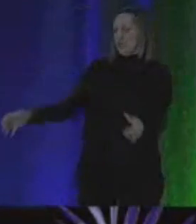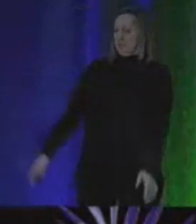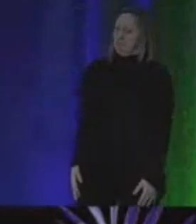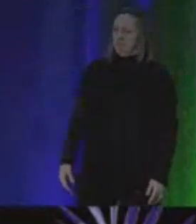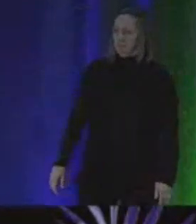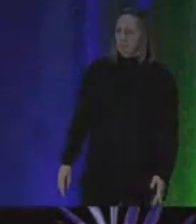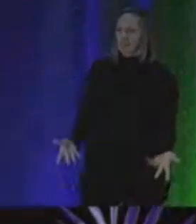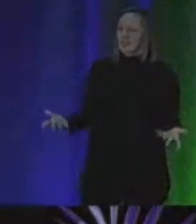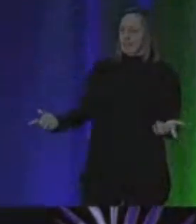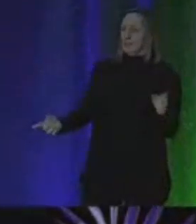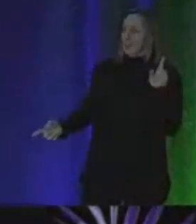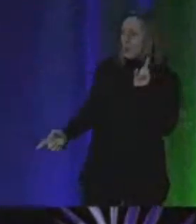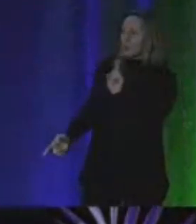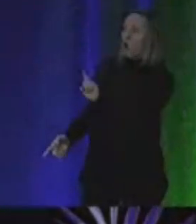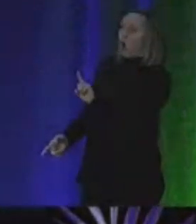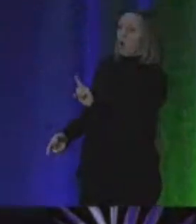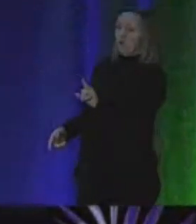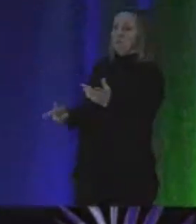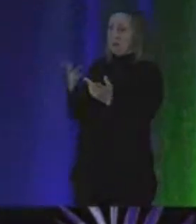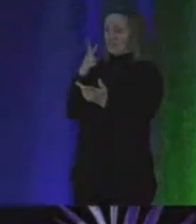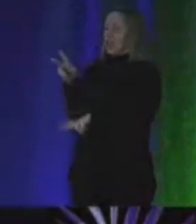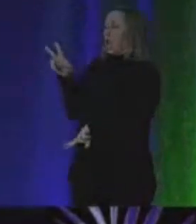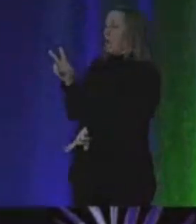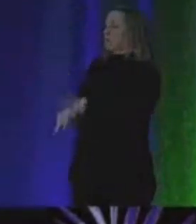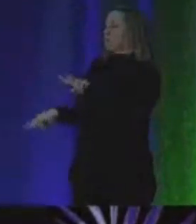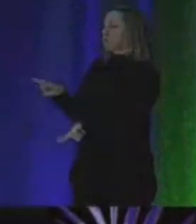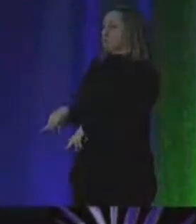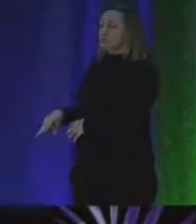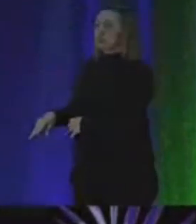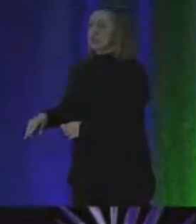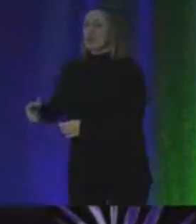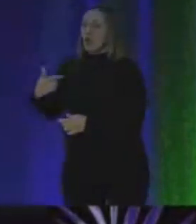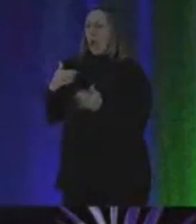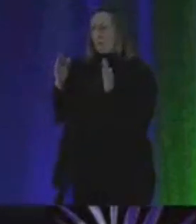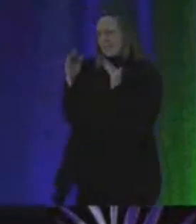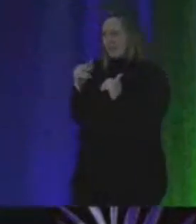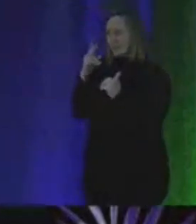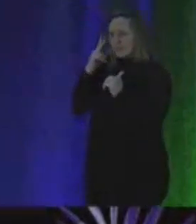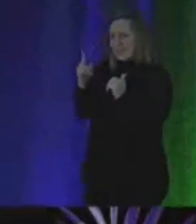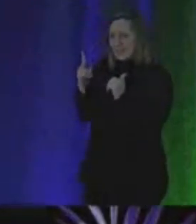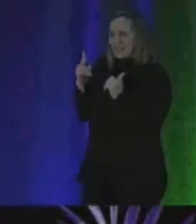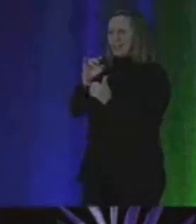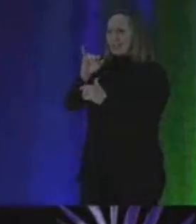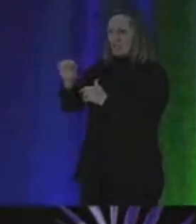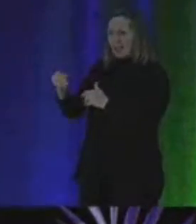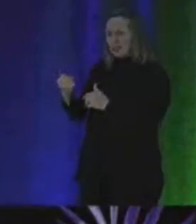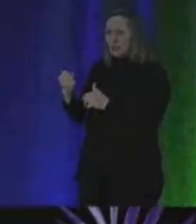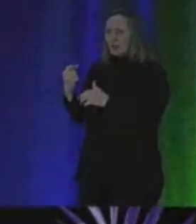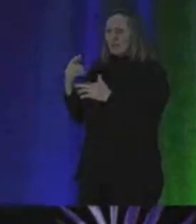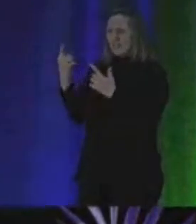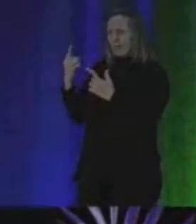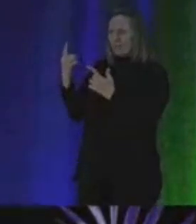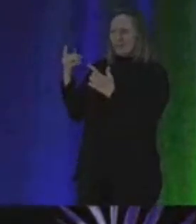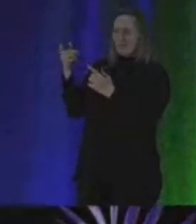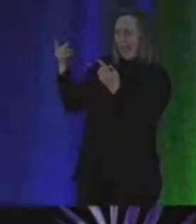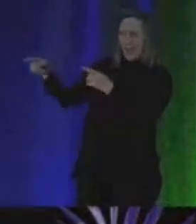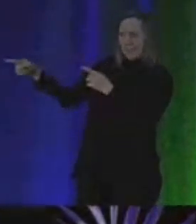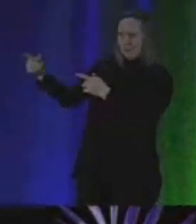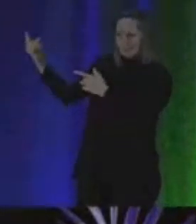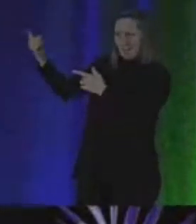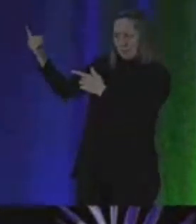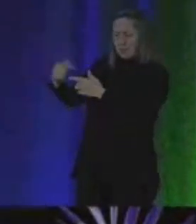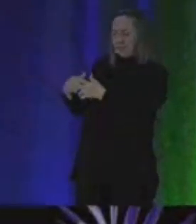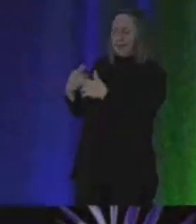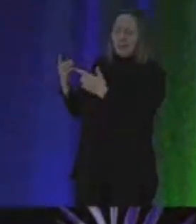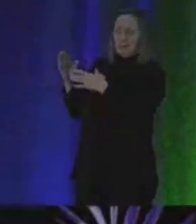So I go and I do, right? And I'm expecting to see some kind of like JavaScript thing going nuts. He's got something going on, something